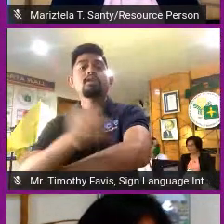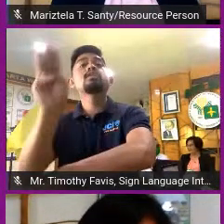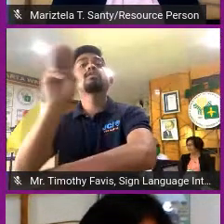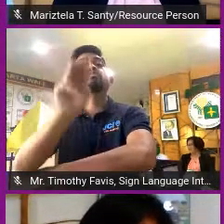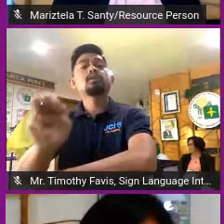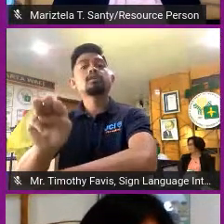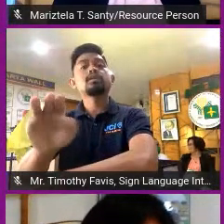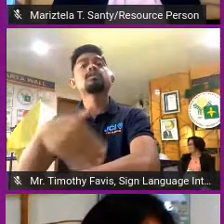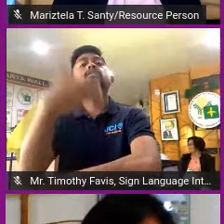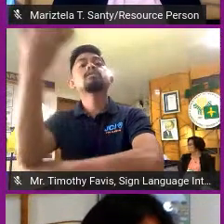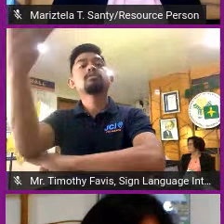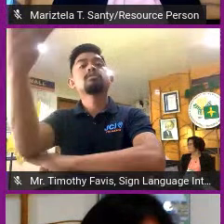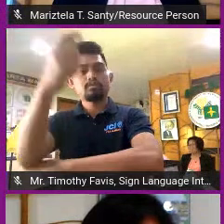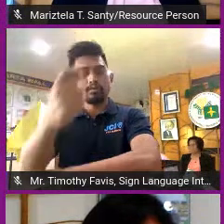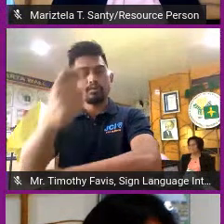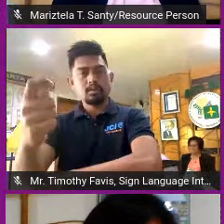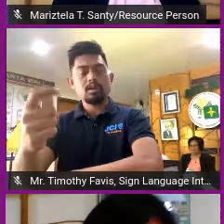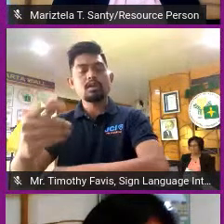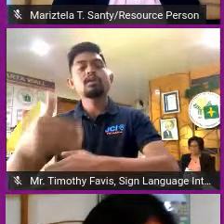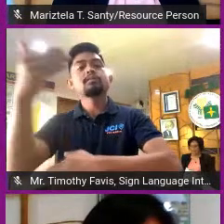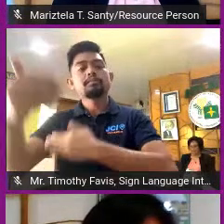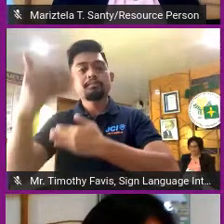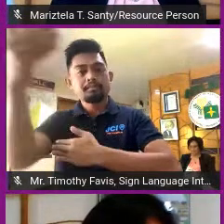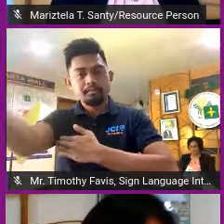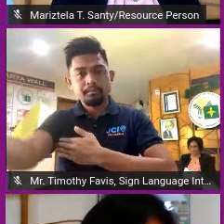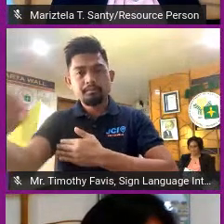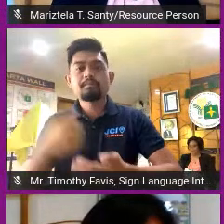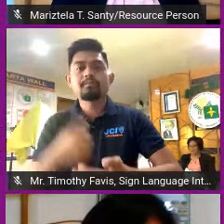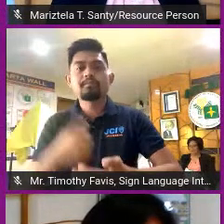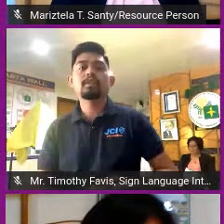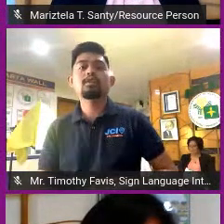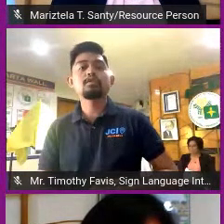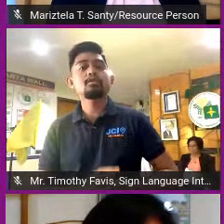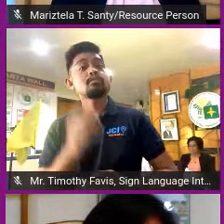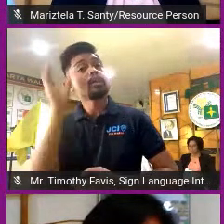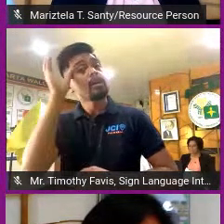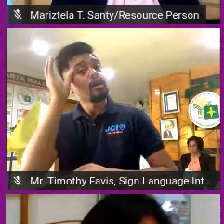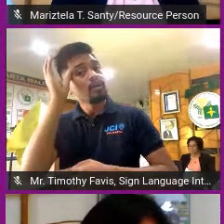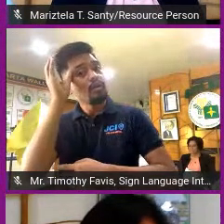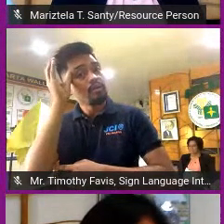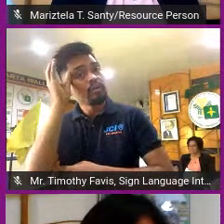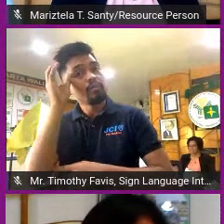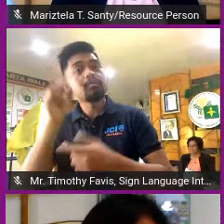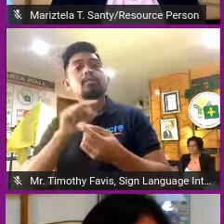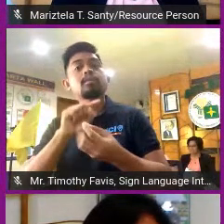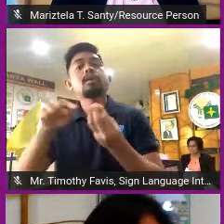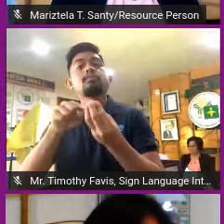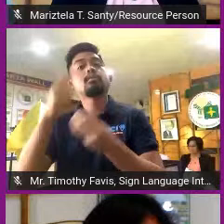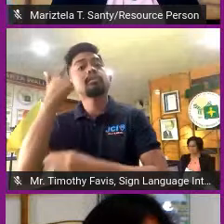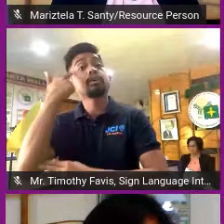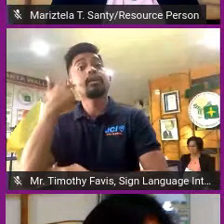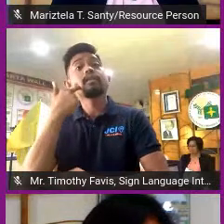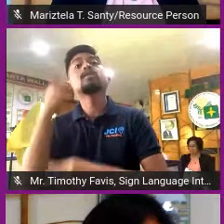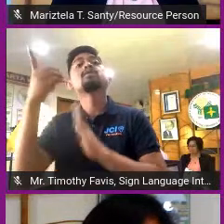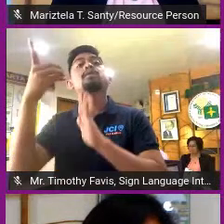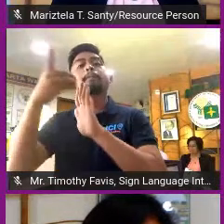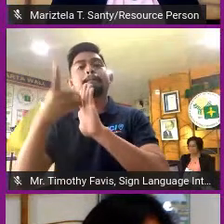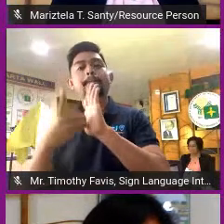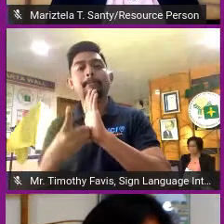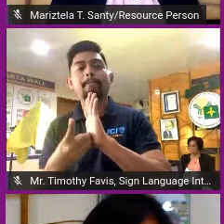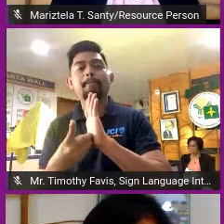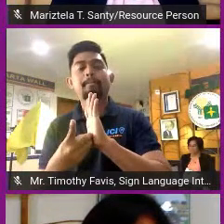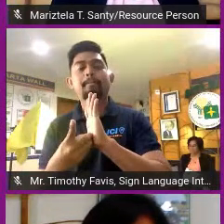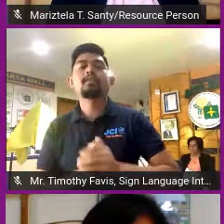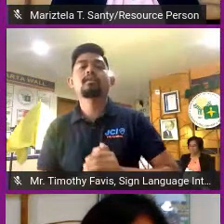for our discussion for today, the basic concepts on gender and development. And then for tomorrow, we will be discussing the